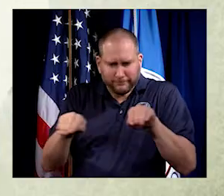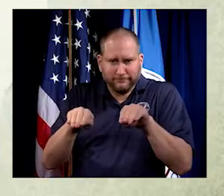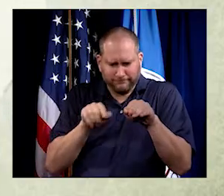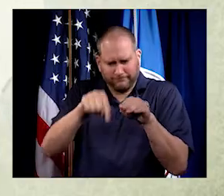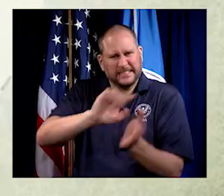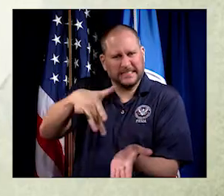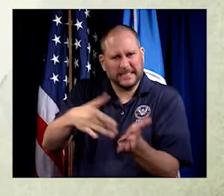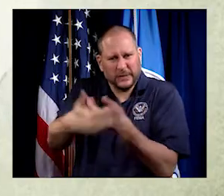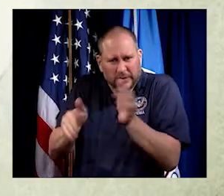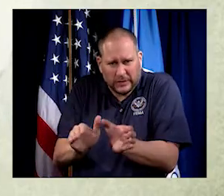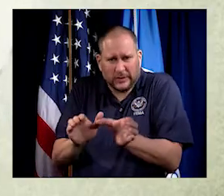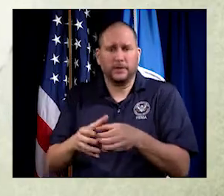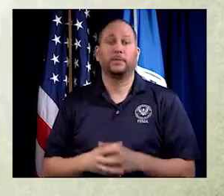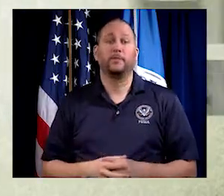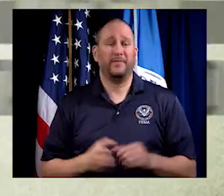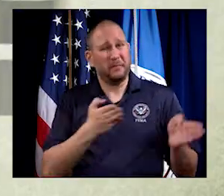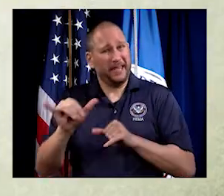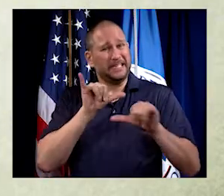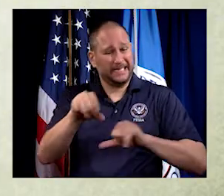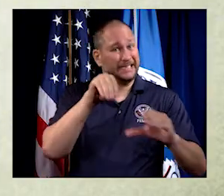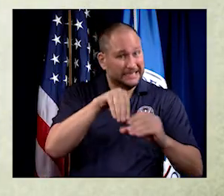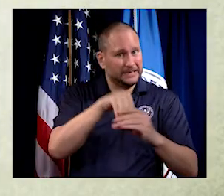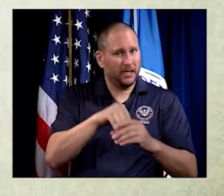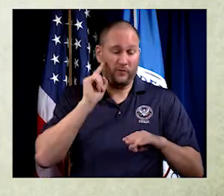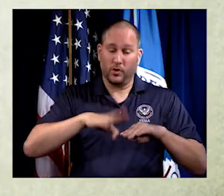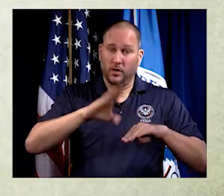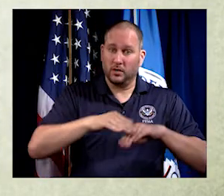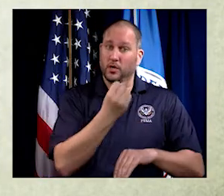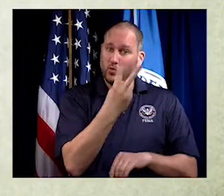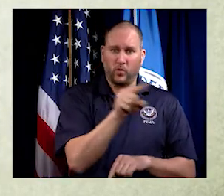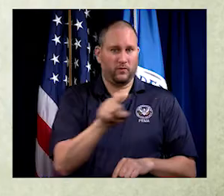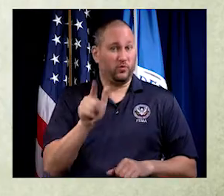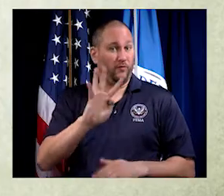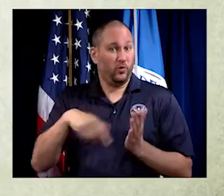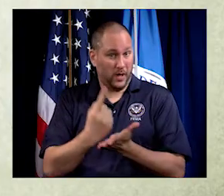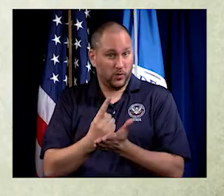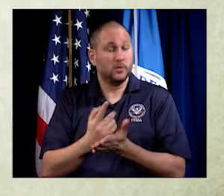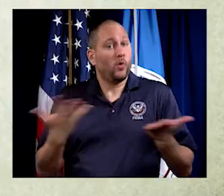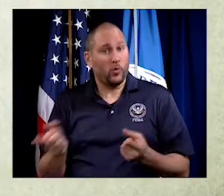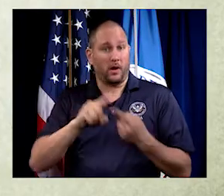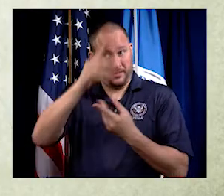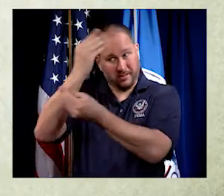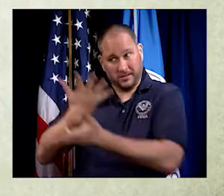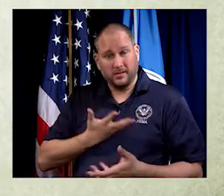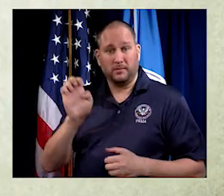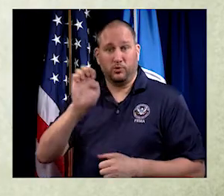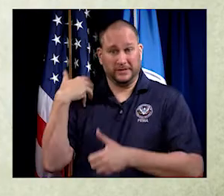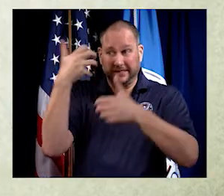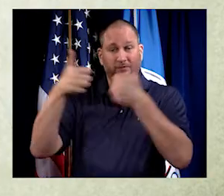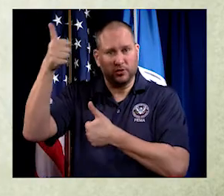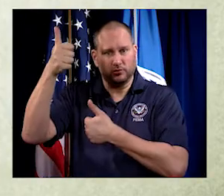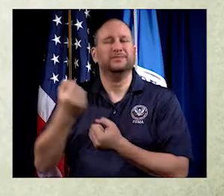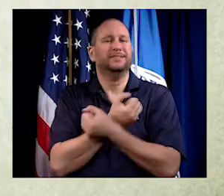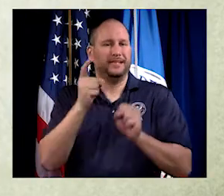center of a single-story structure. Plan to stay inside for 12 to 24 hours, or until you are told by